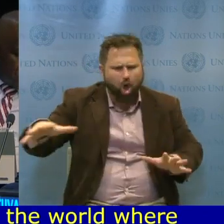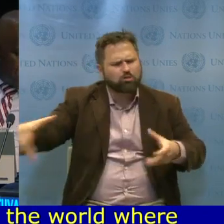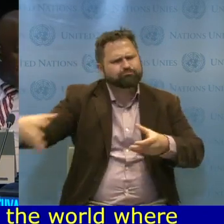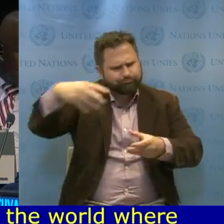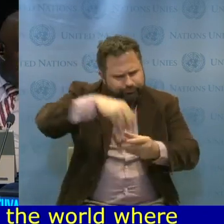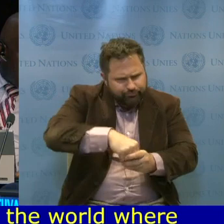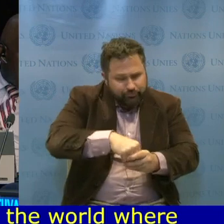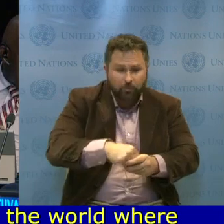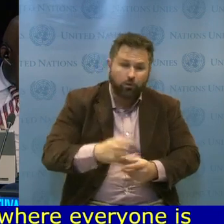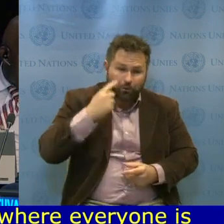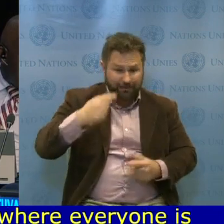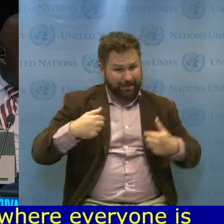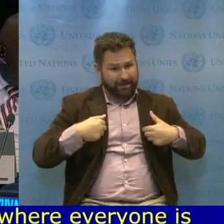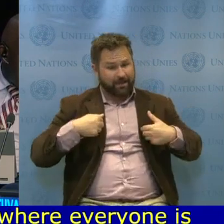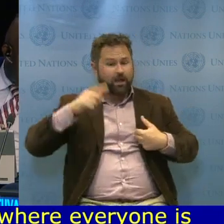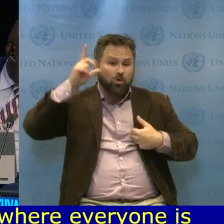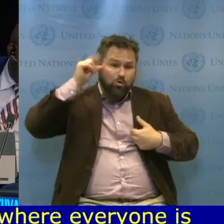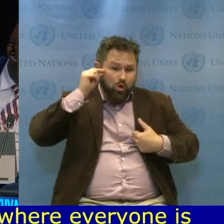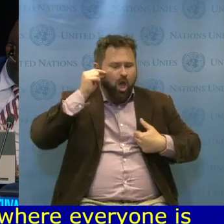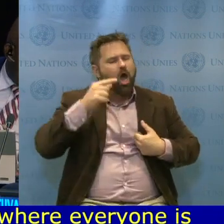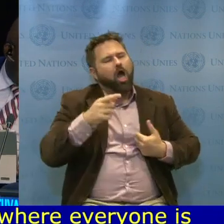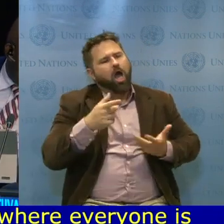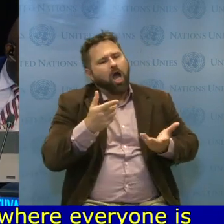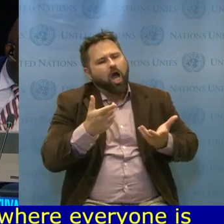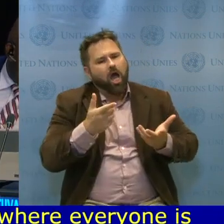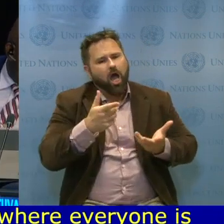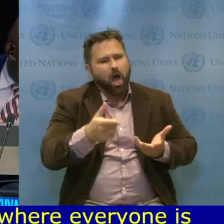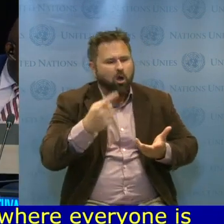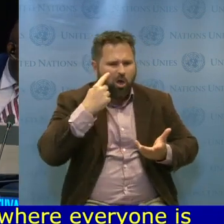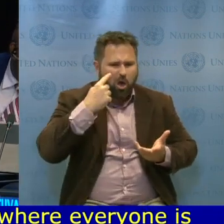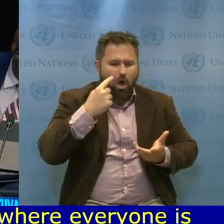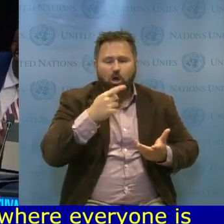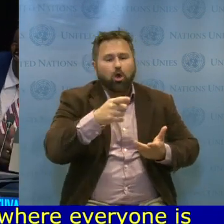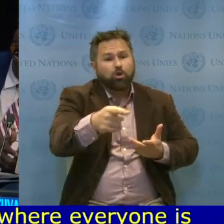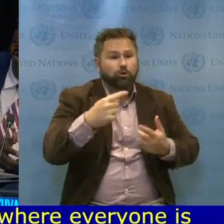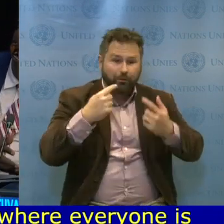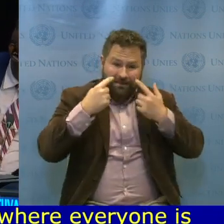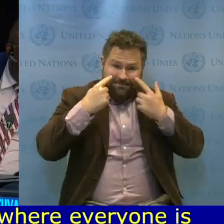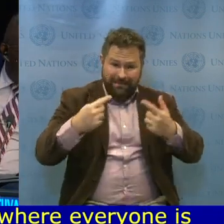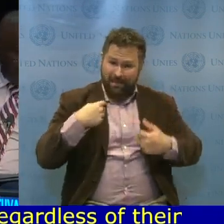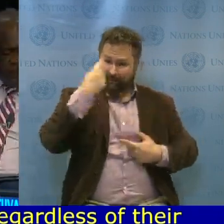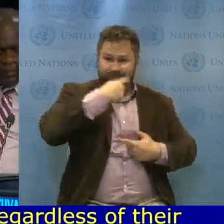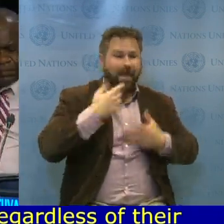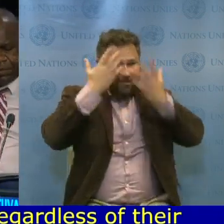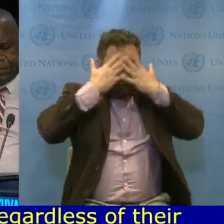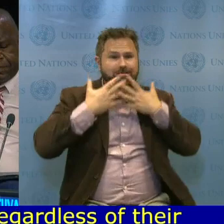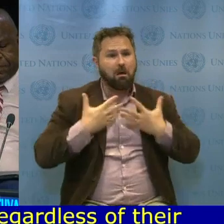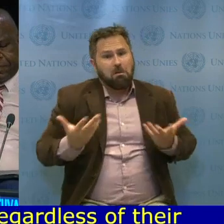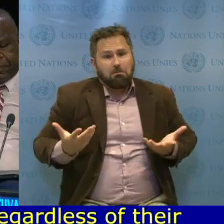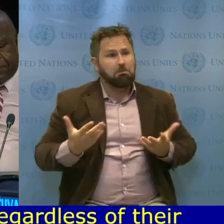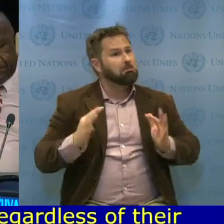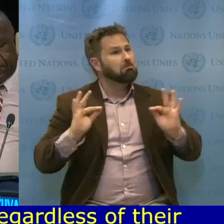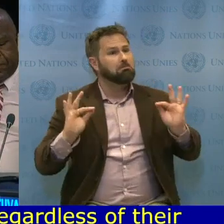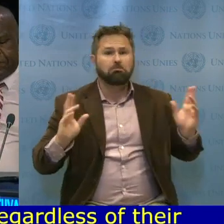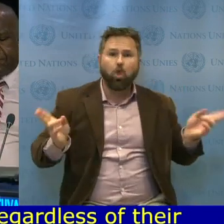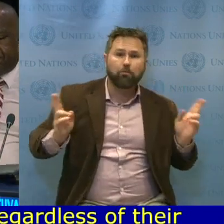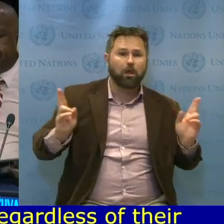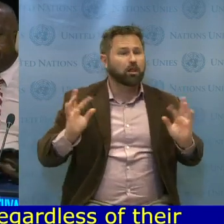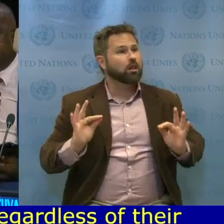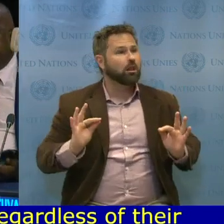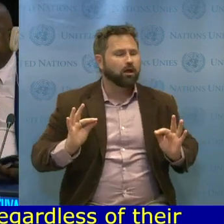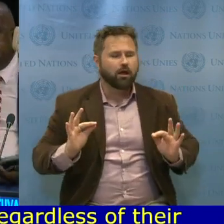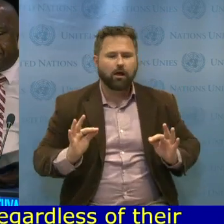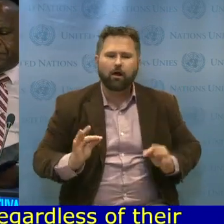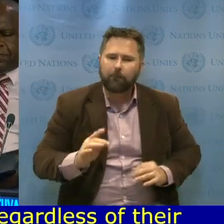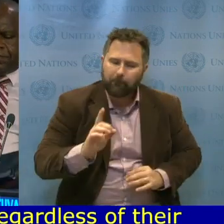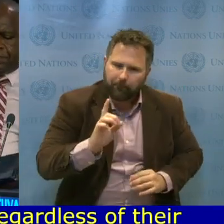disability is not perceived with the naked eye. It's not perceived with the naked eye whenever you